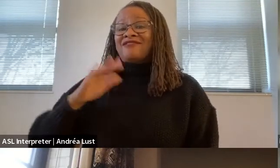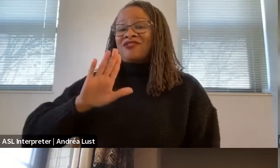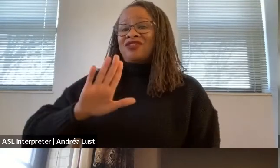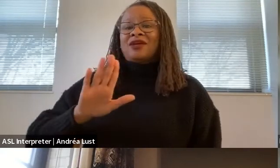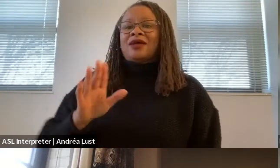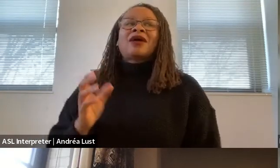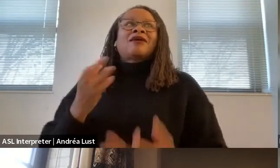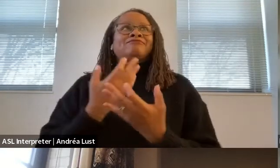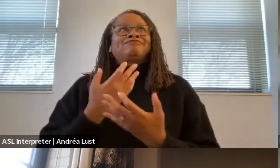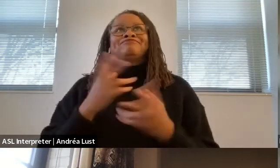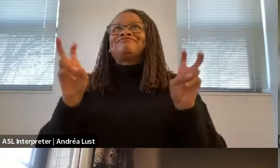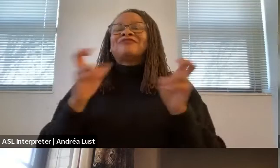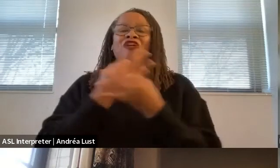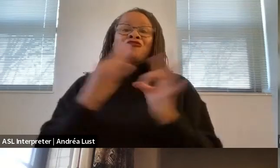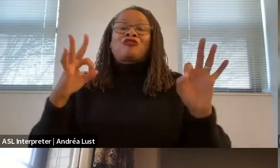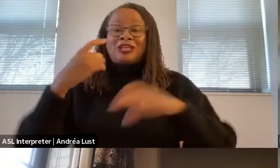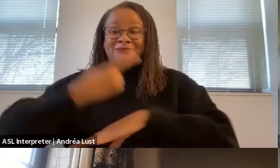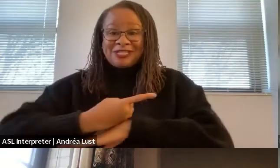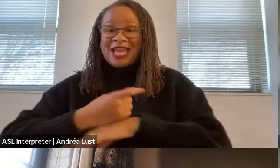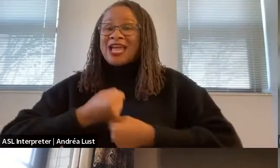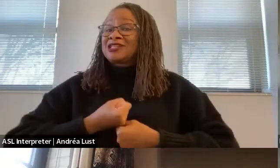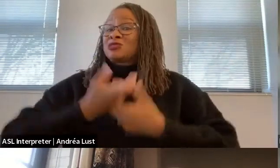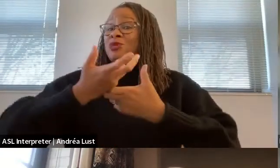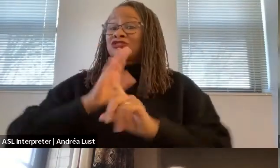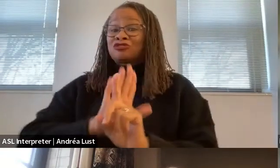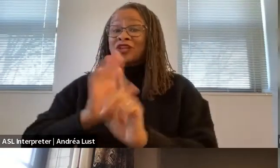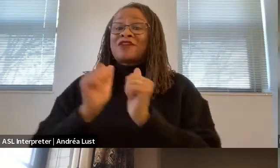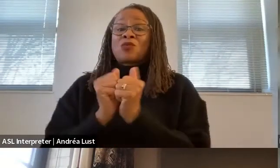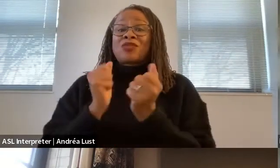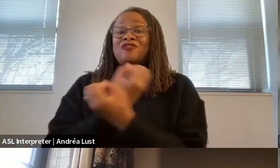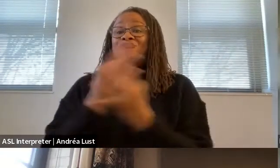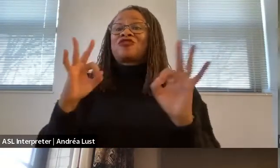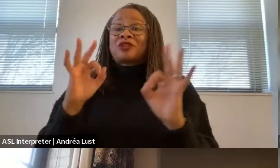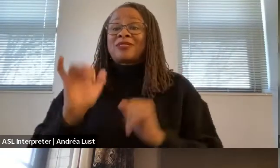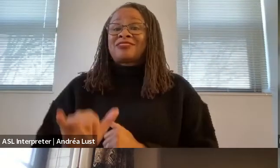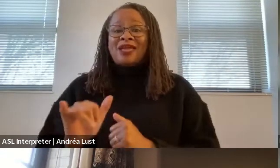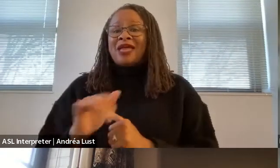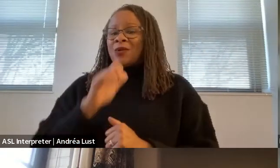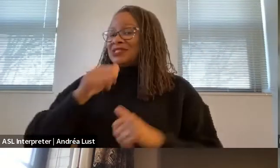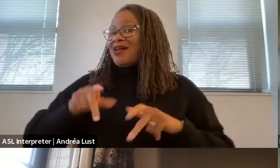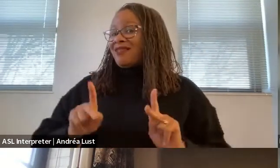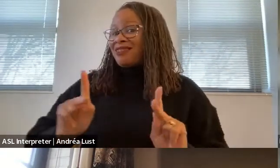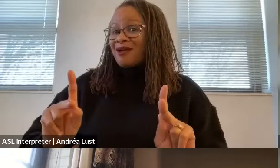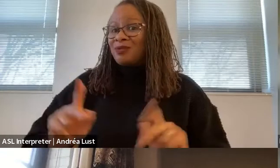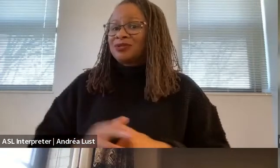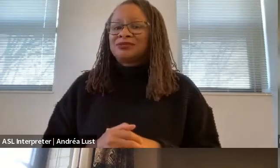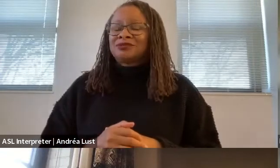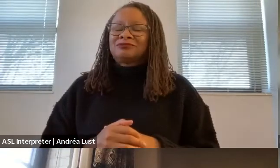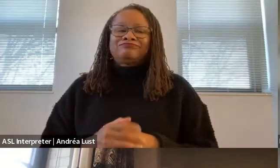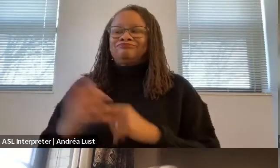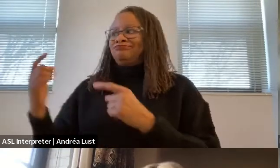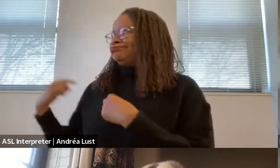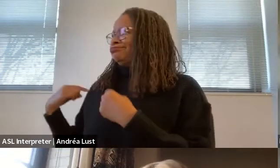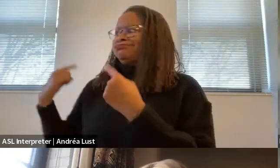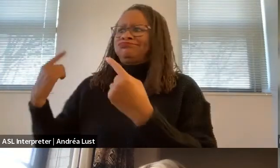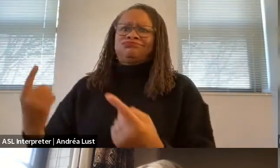Freedom Day, right? And expressing herself with a freedom that would not be allowed, you know, ever for someone who was in